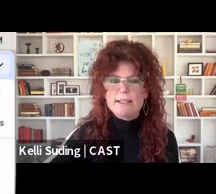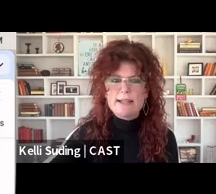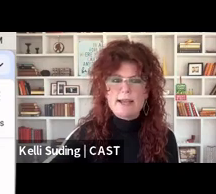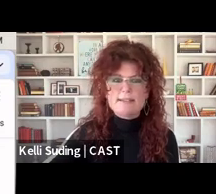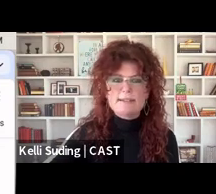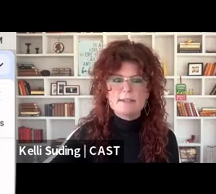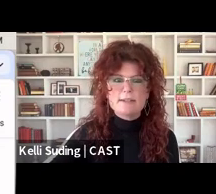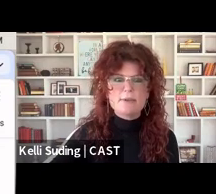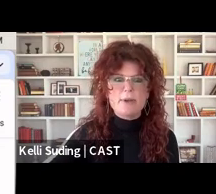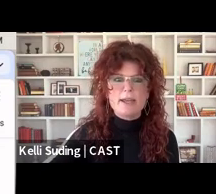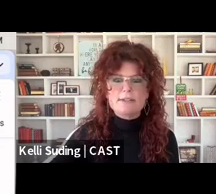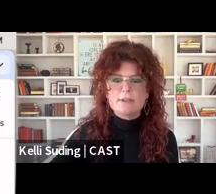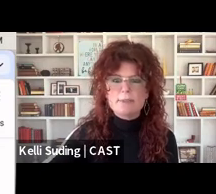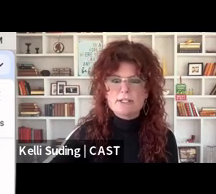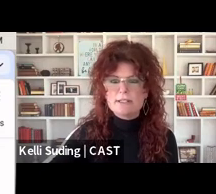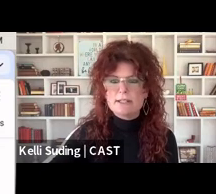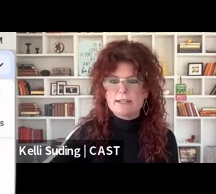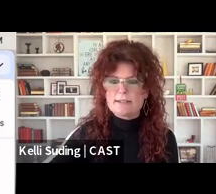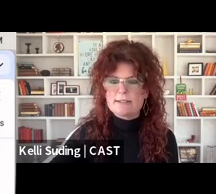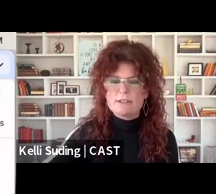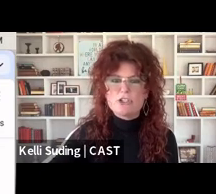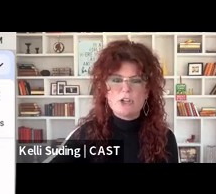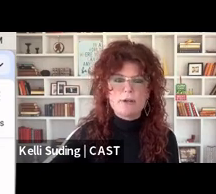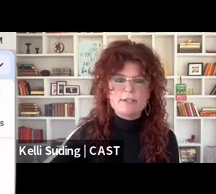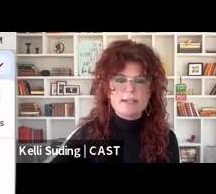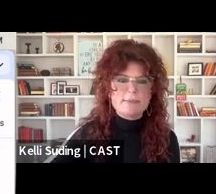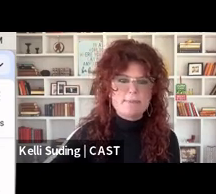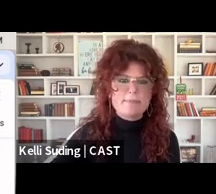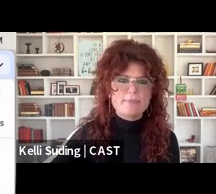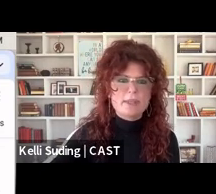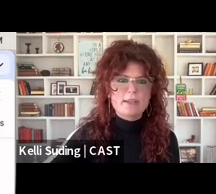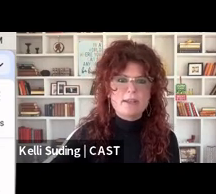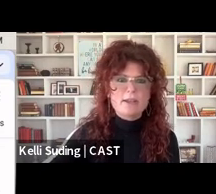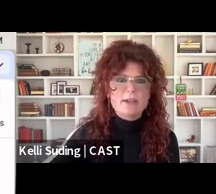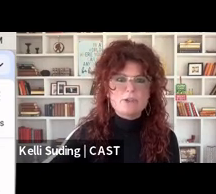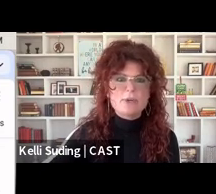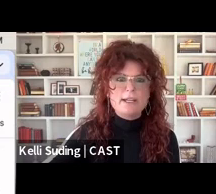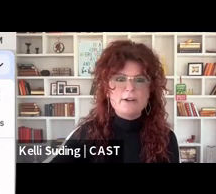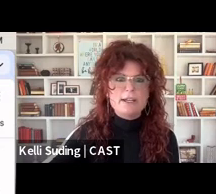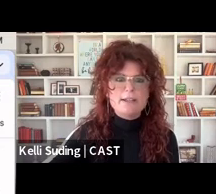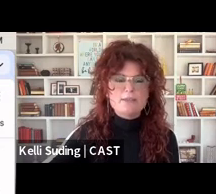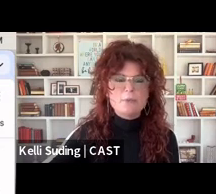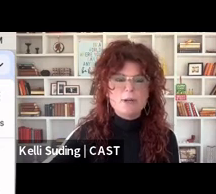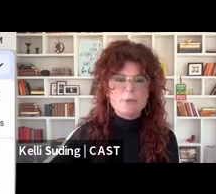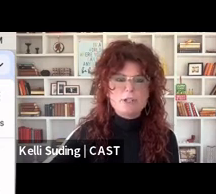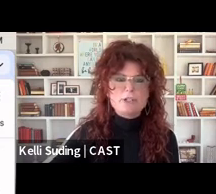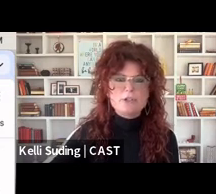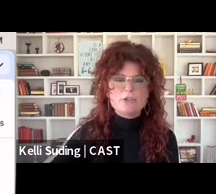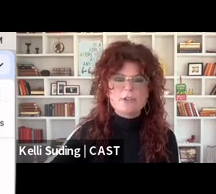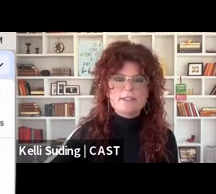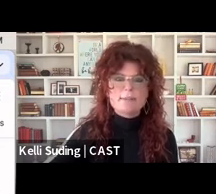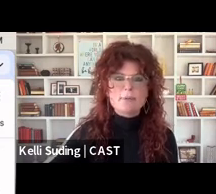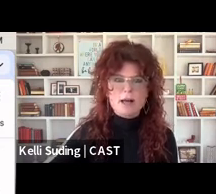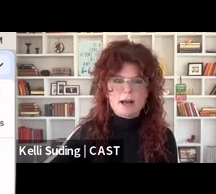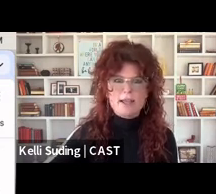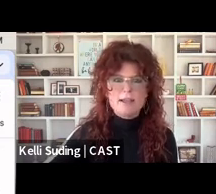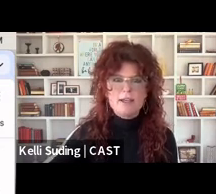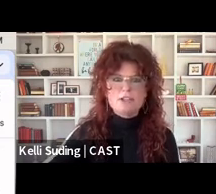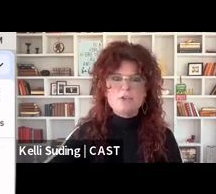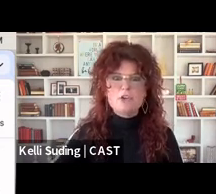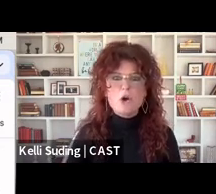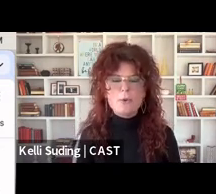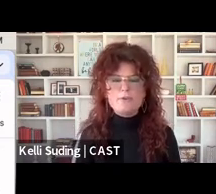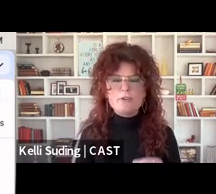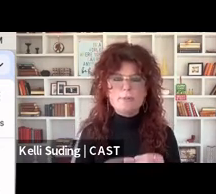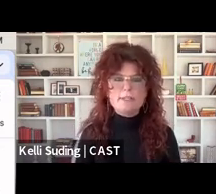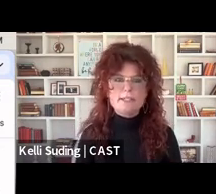I can click next. Okay, so let me just click next and show you where it takes me. So here is 1.2. So this is apply.